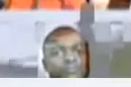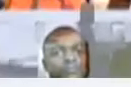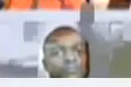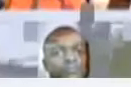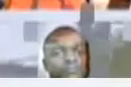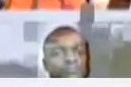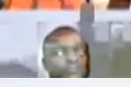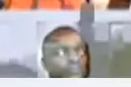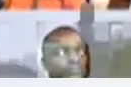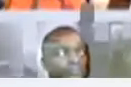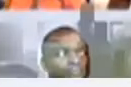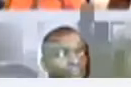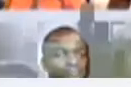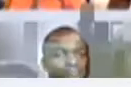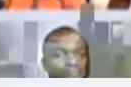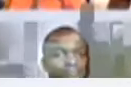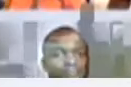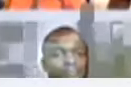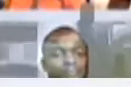So,